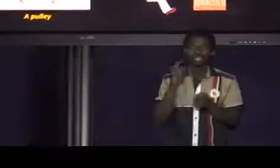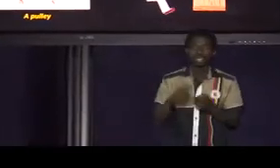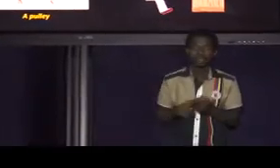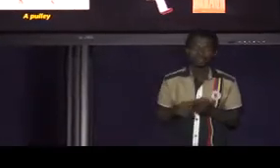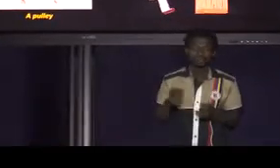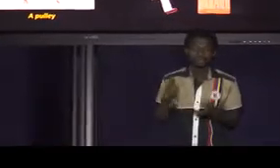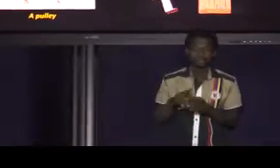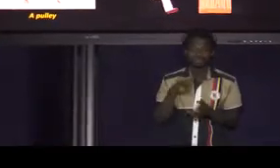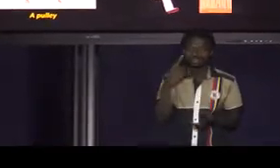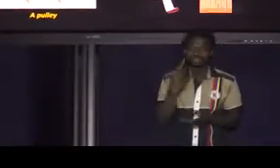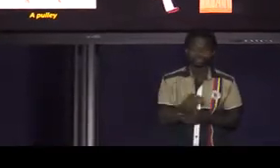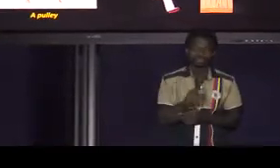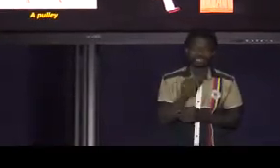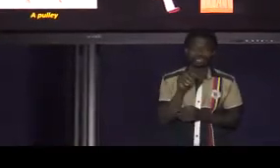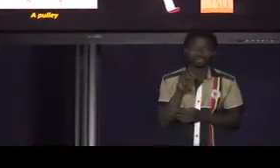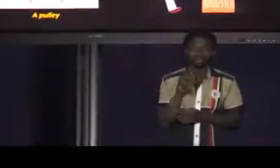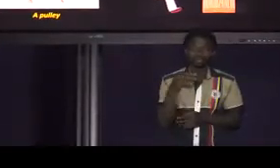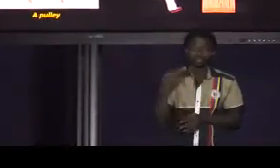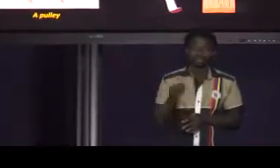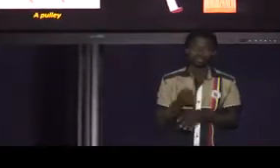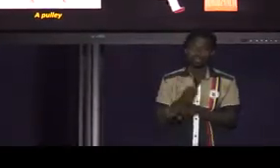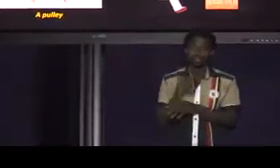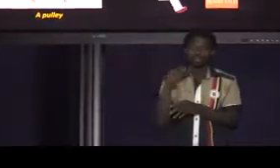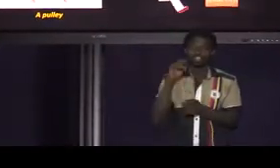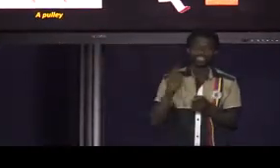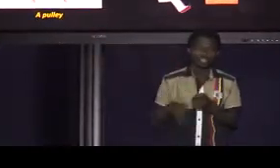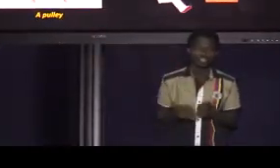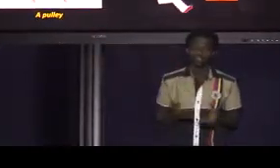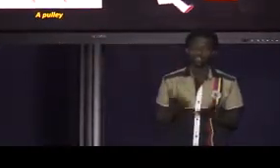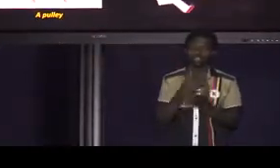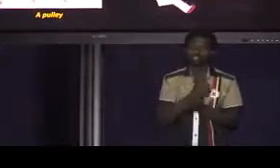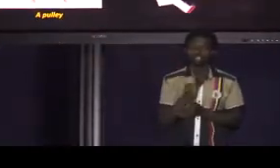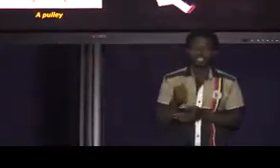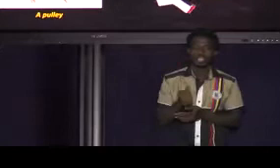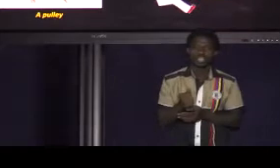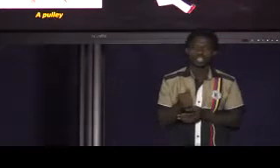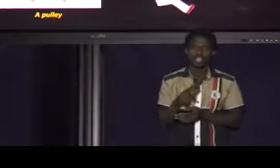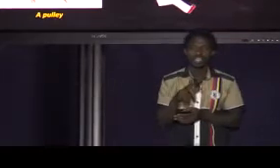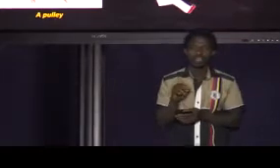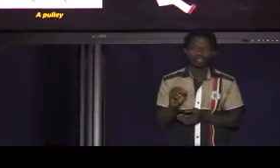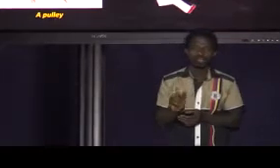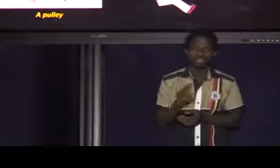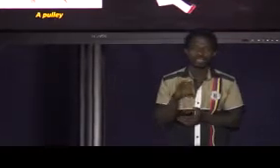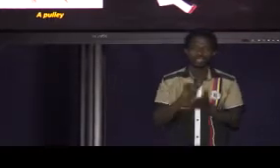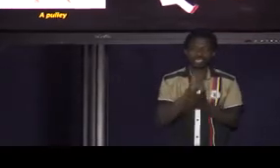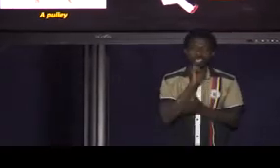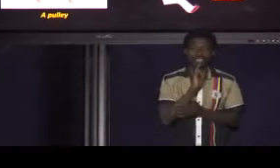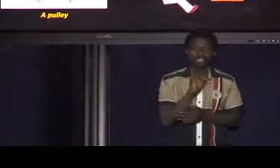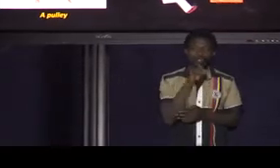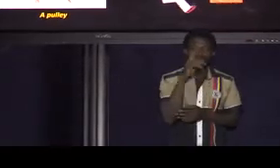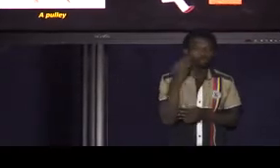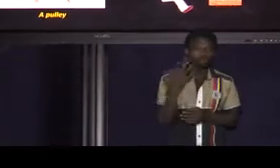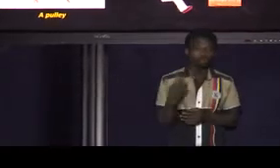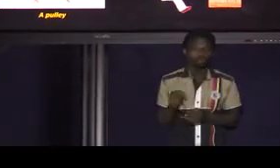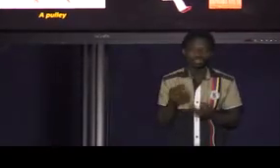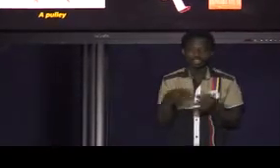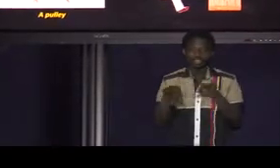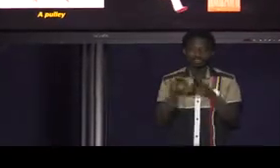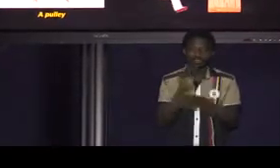the amount of force needed to lift a load. That's one of the